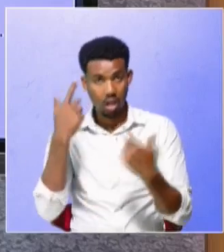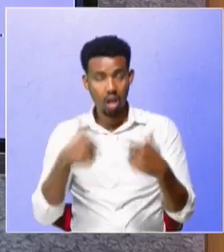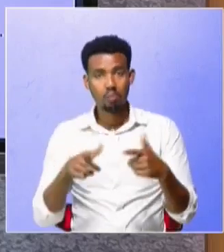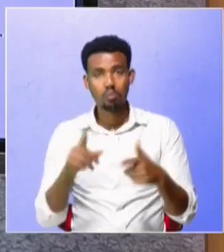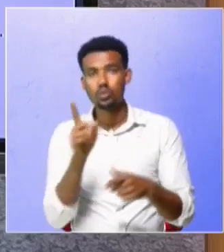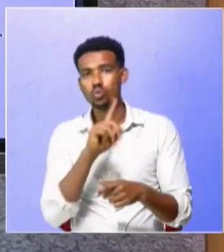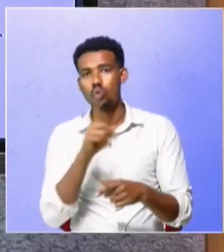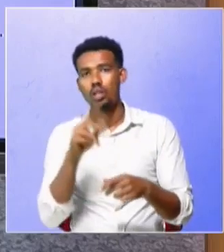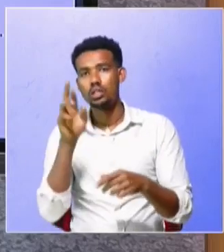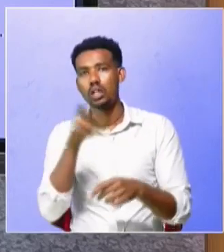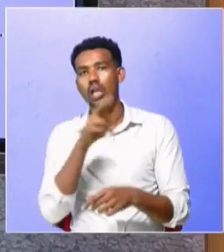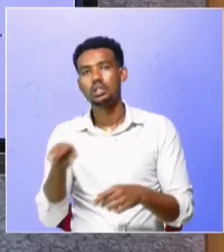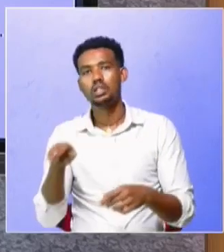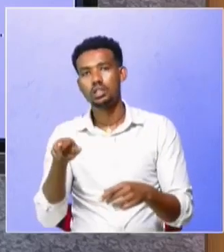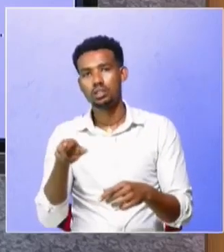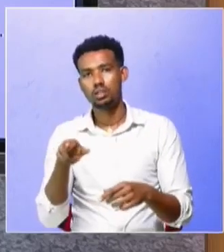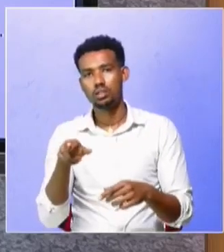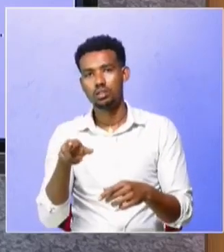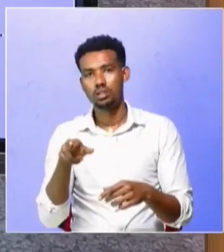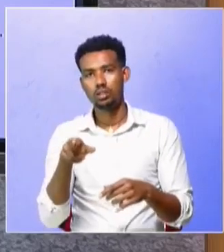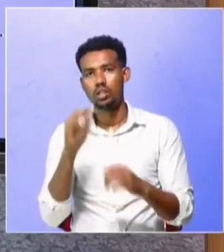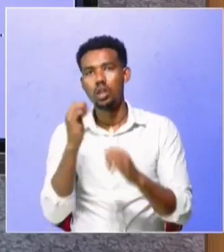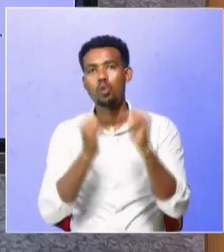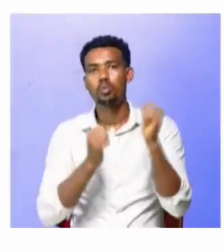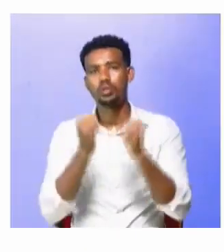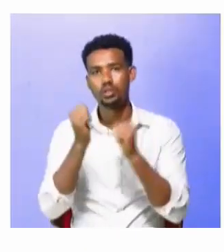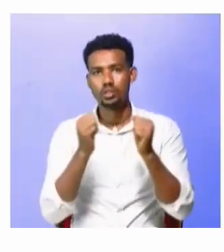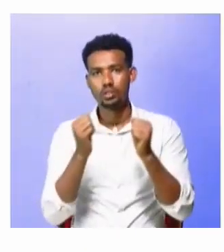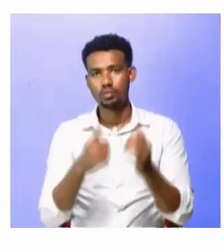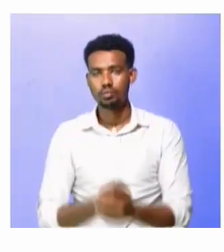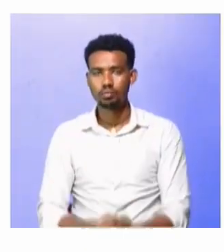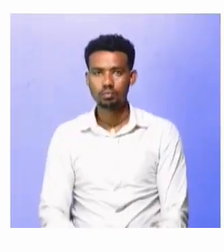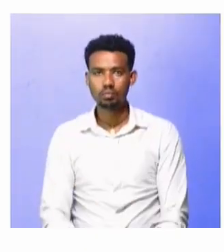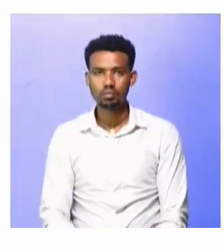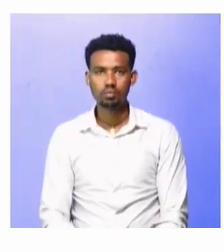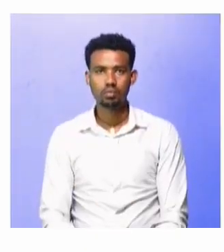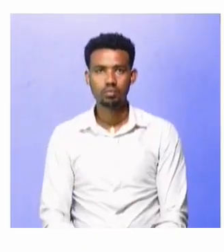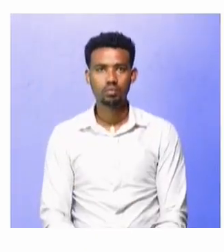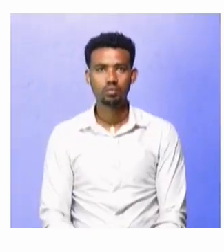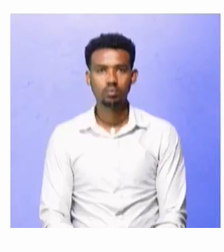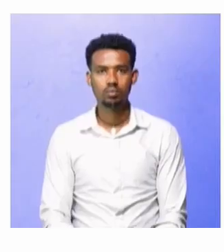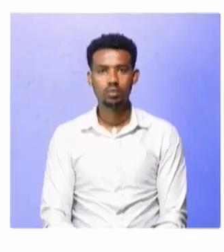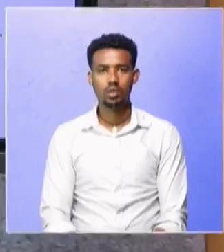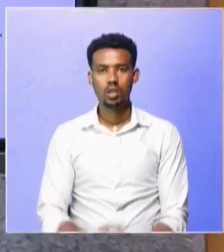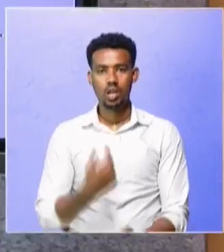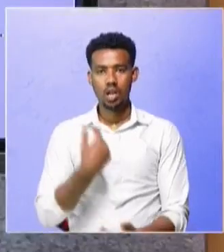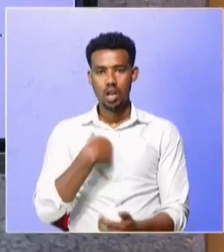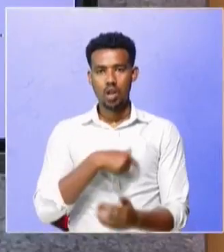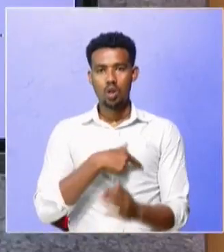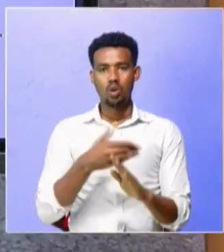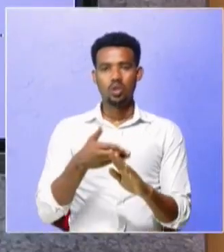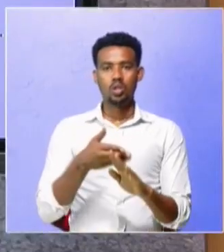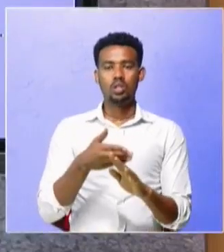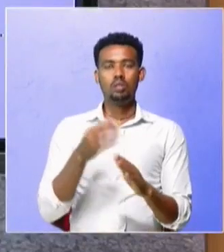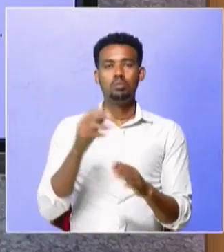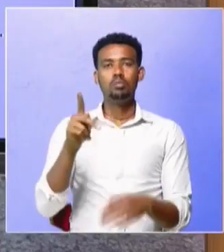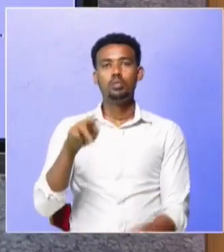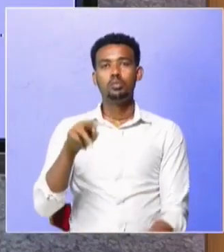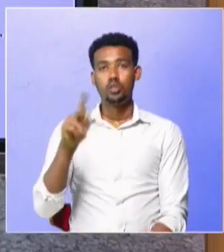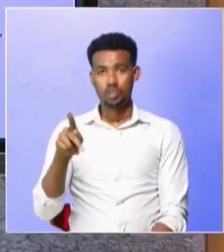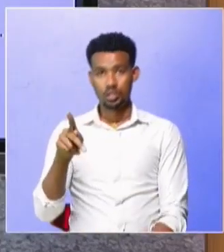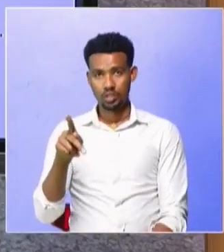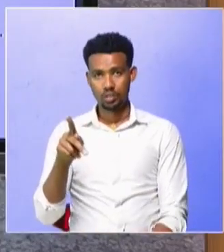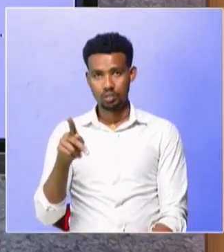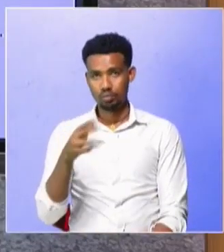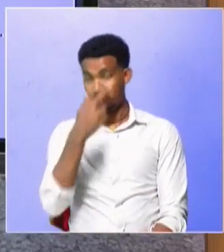what? Canceled the competition. So due to, again, is what? Our preposition. So